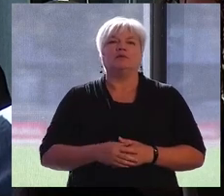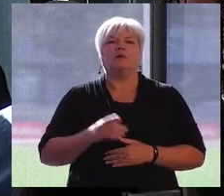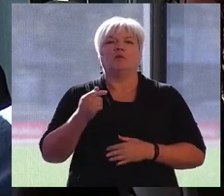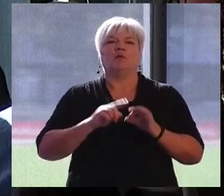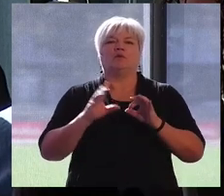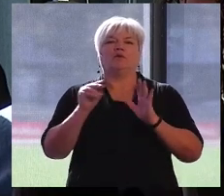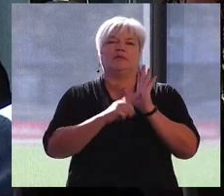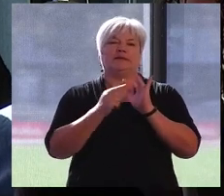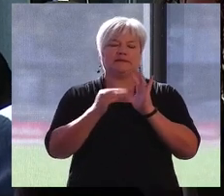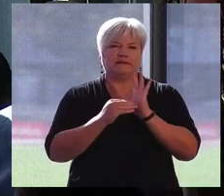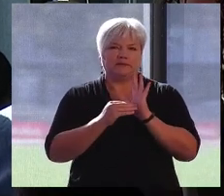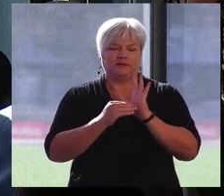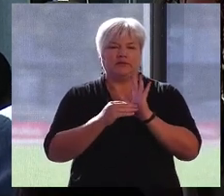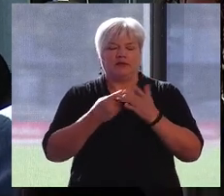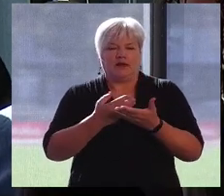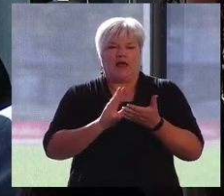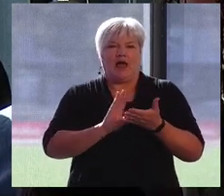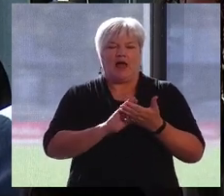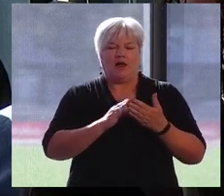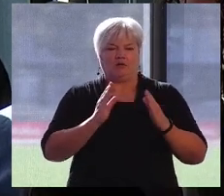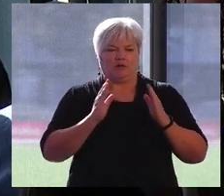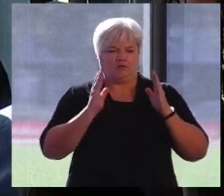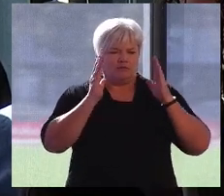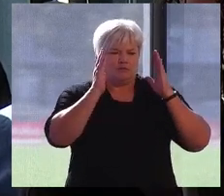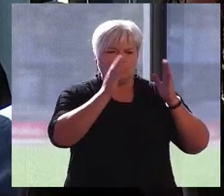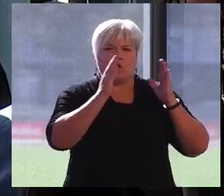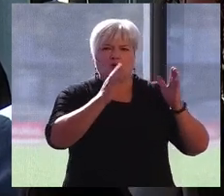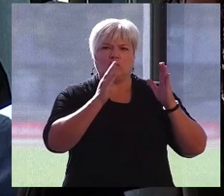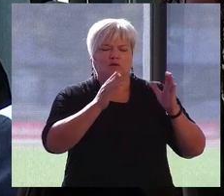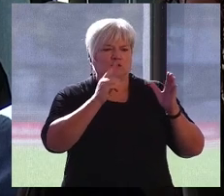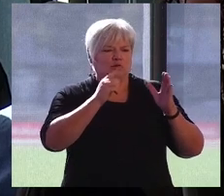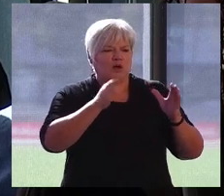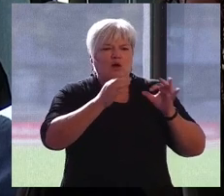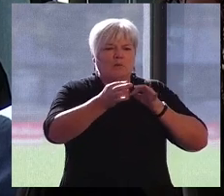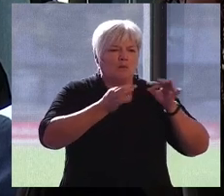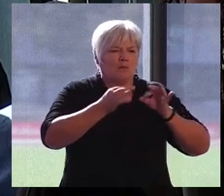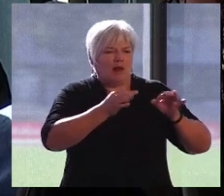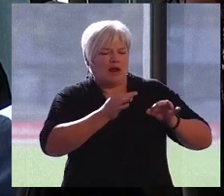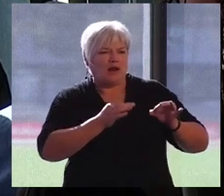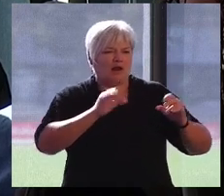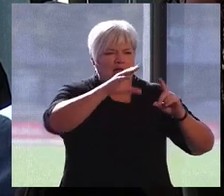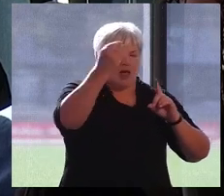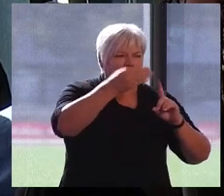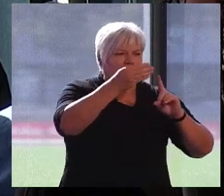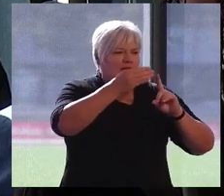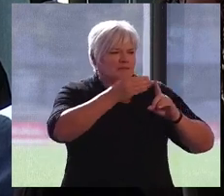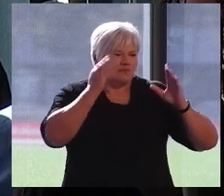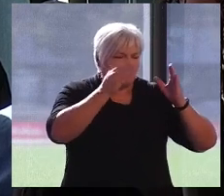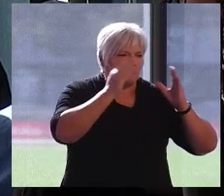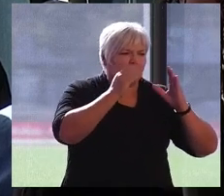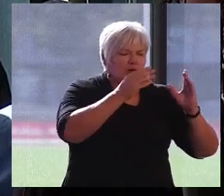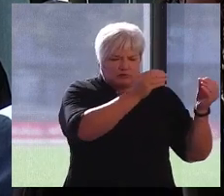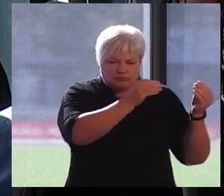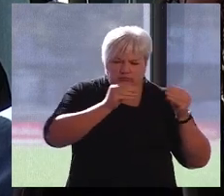Liz. How do we shift the emphasis from constant revised planning and targets to more resources to empower and make